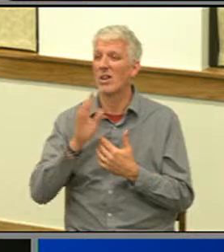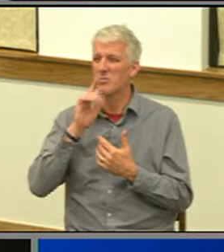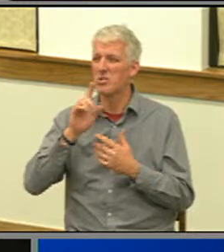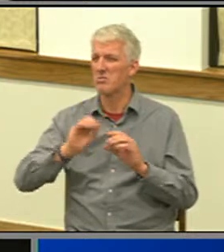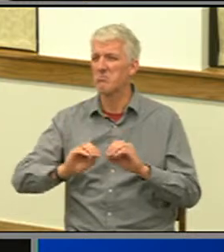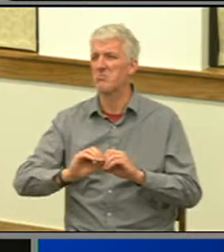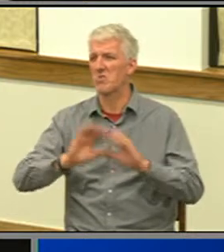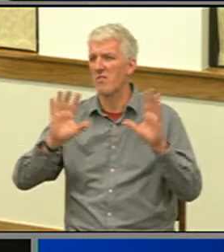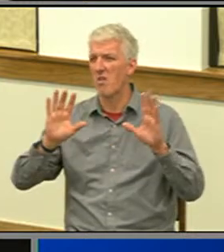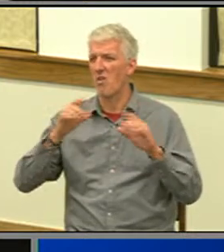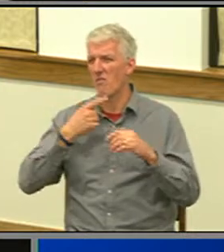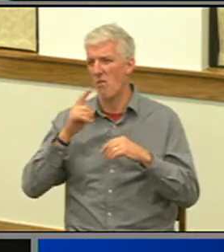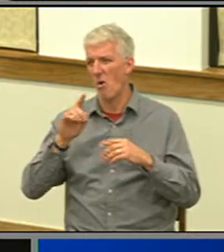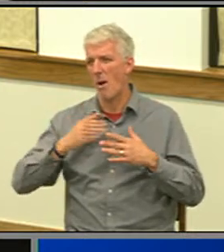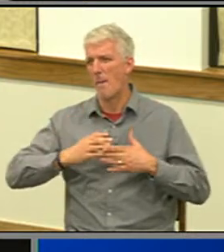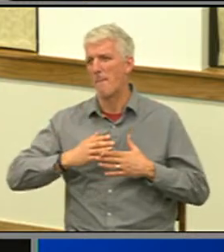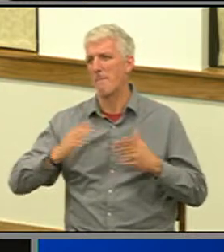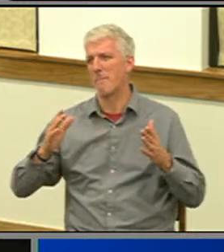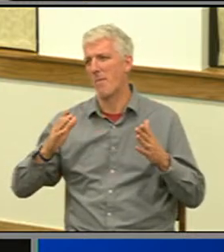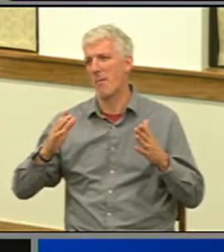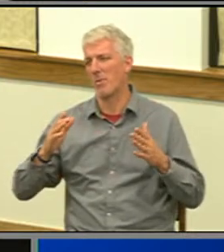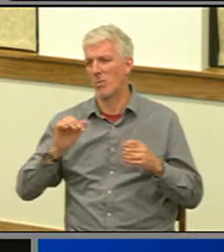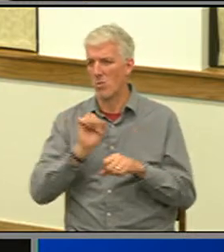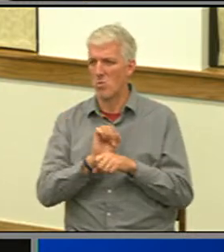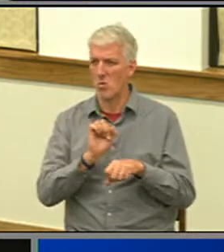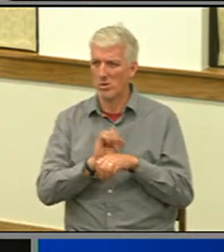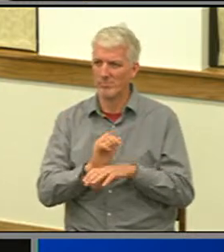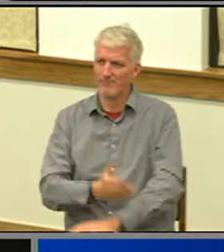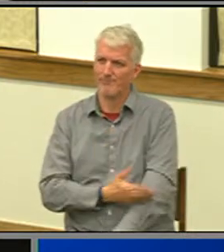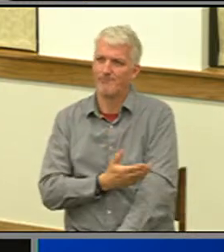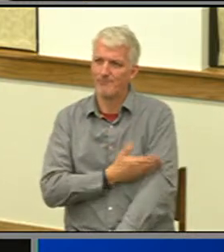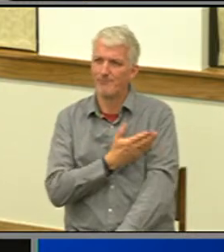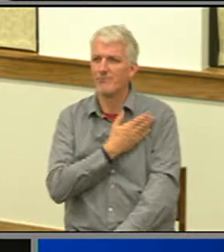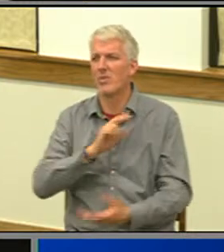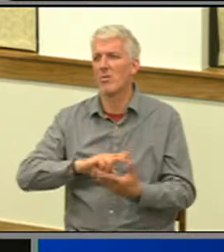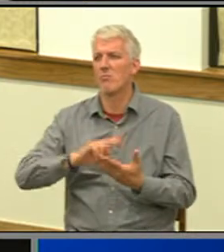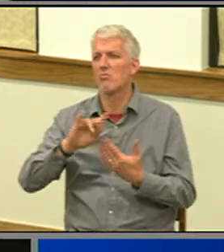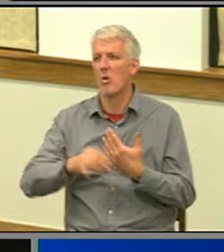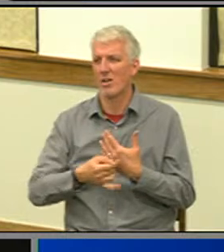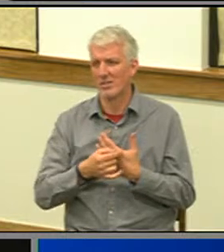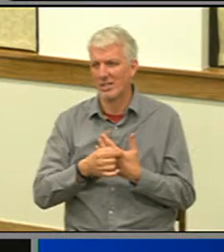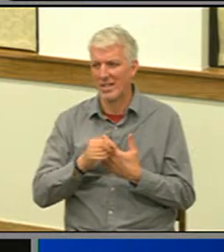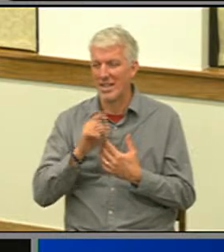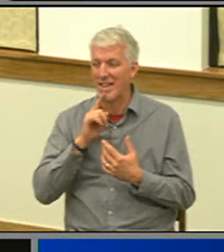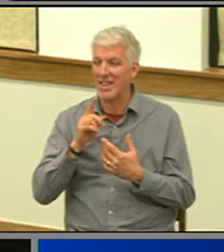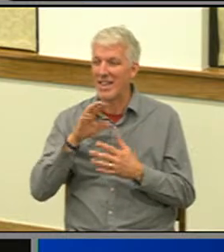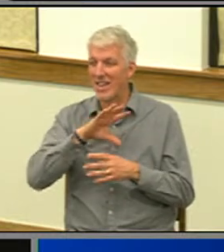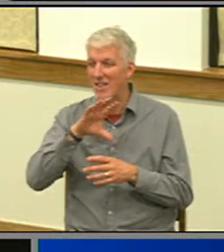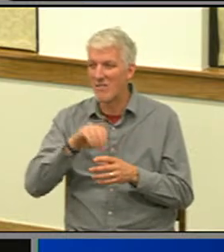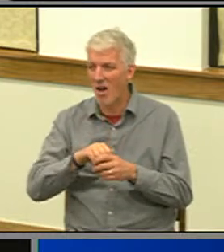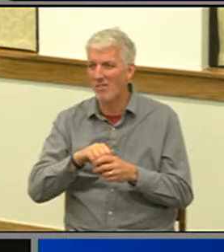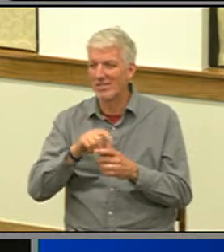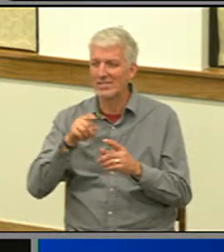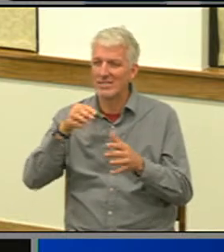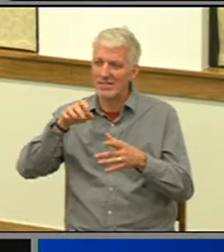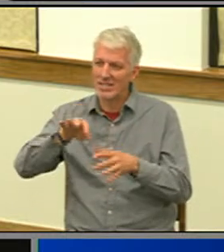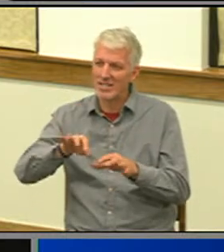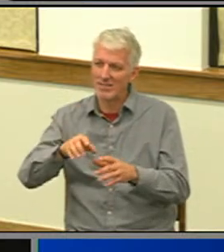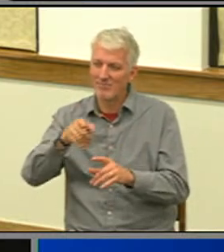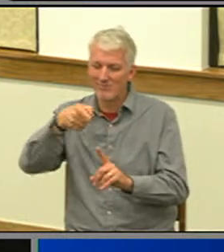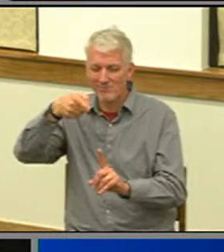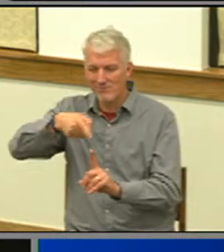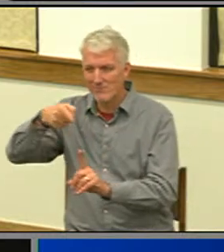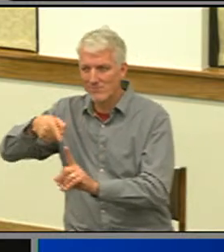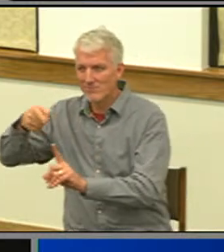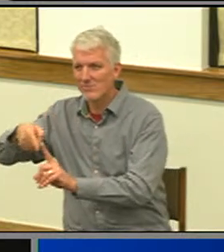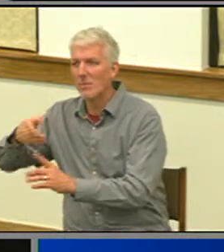typical public works project, and it involves the selective removal and reconstruction of deteriorated